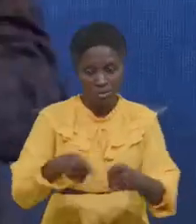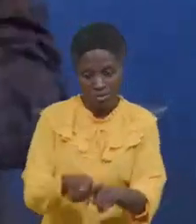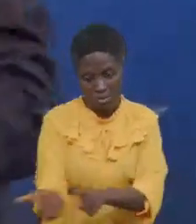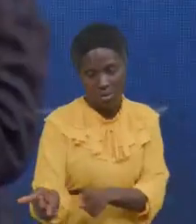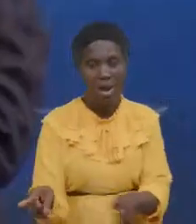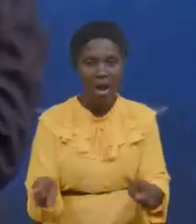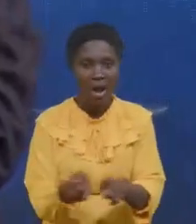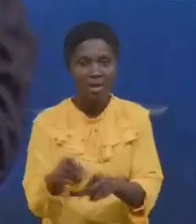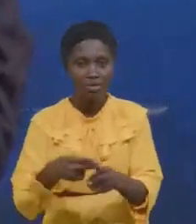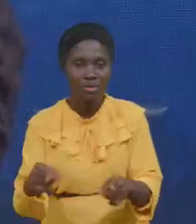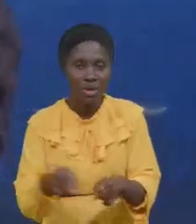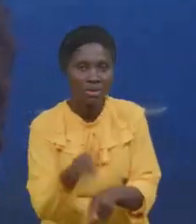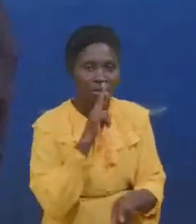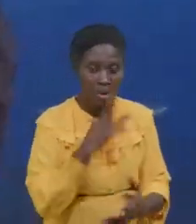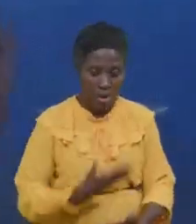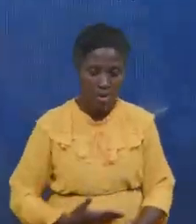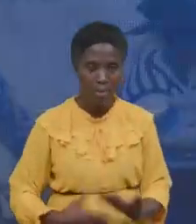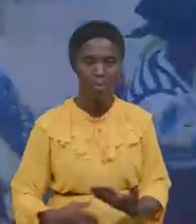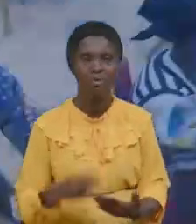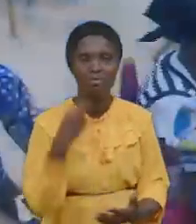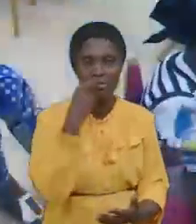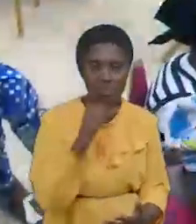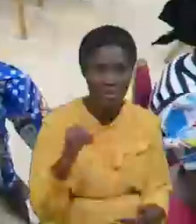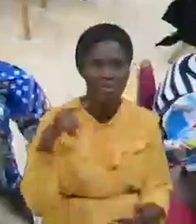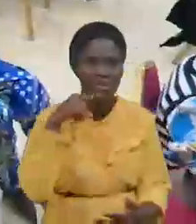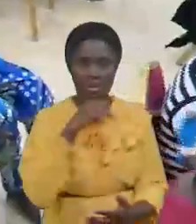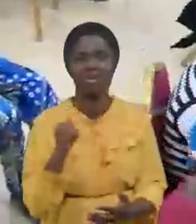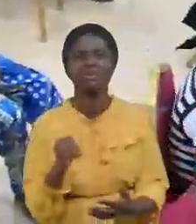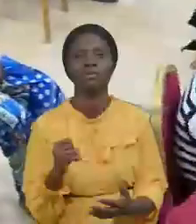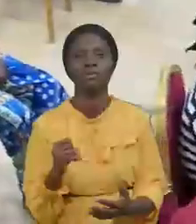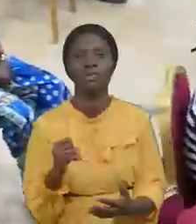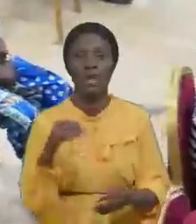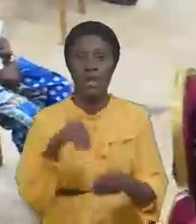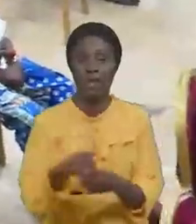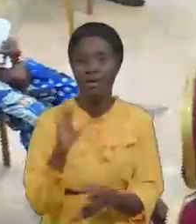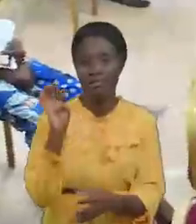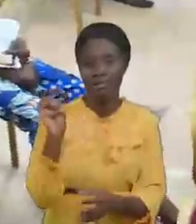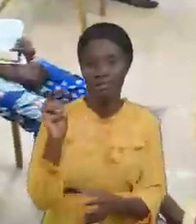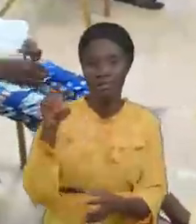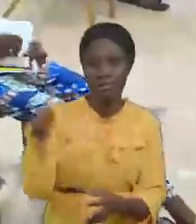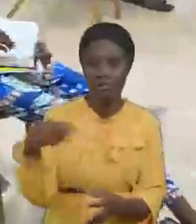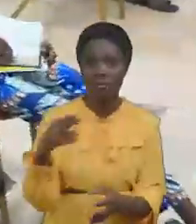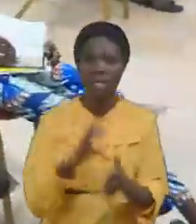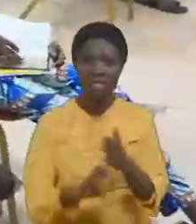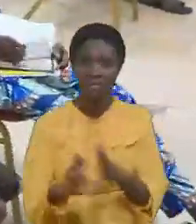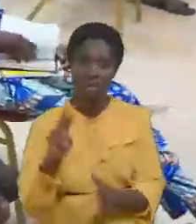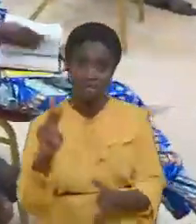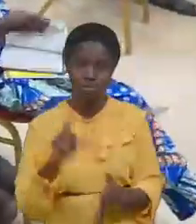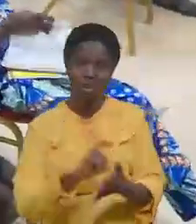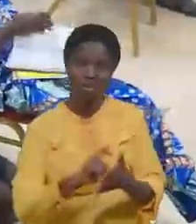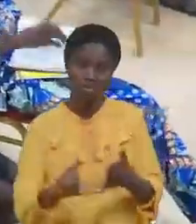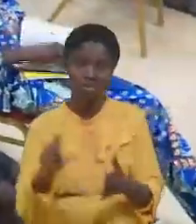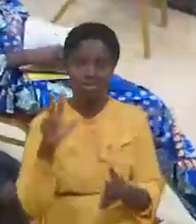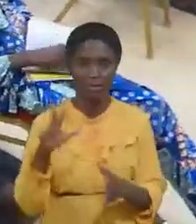be born, speaking lies. In Ephesians chapter 2, reading from verse